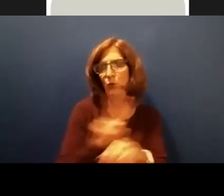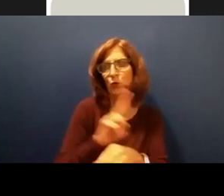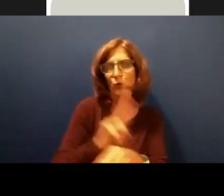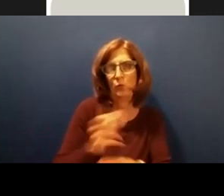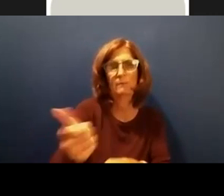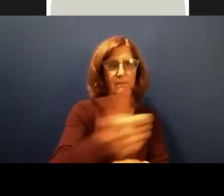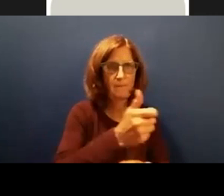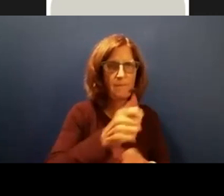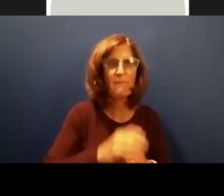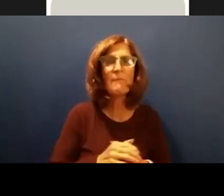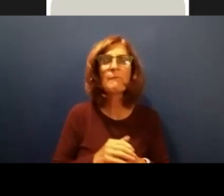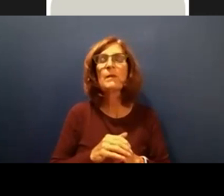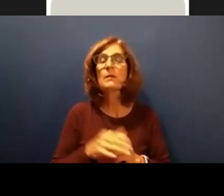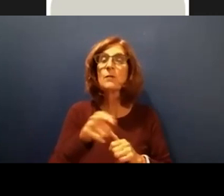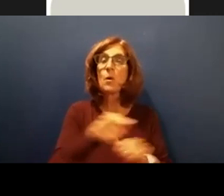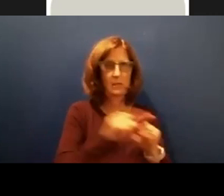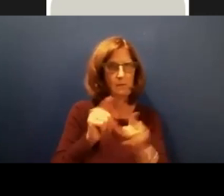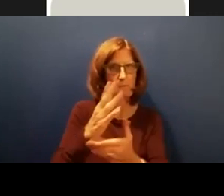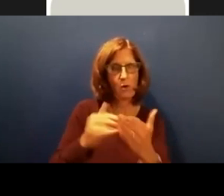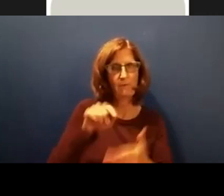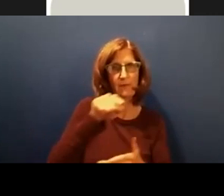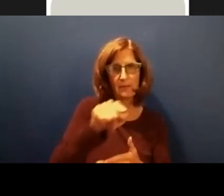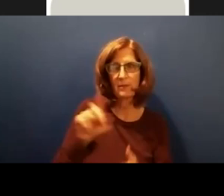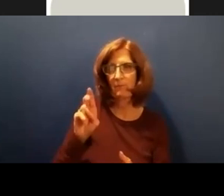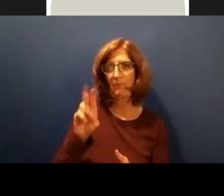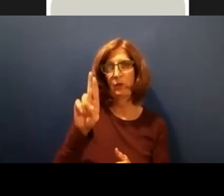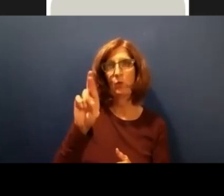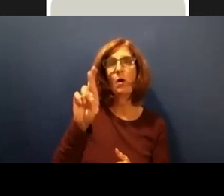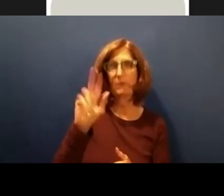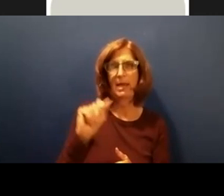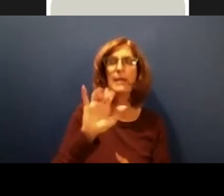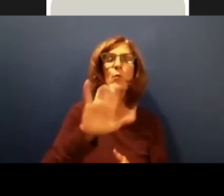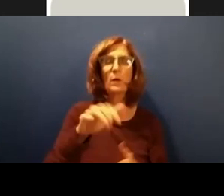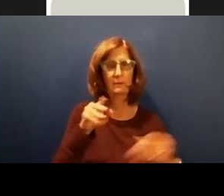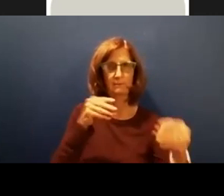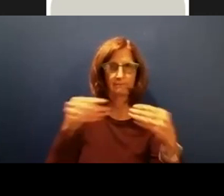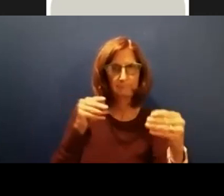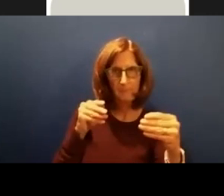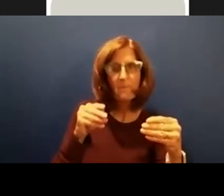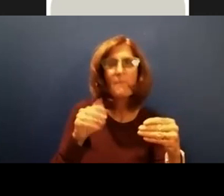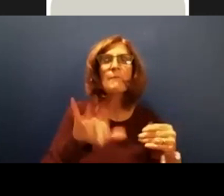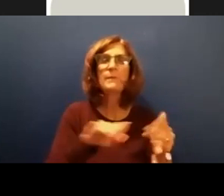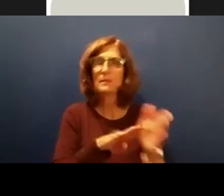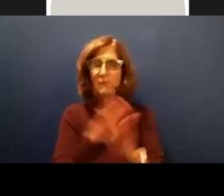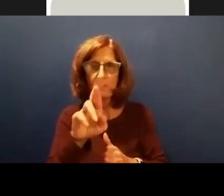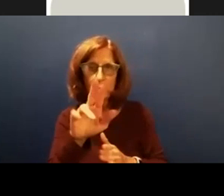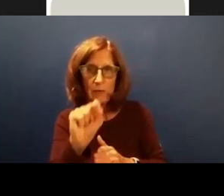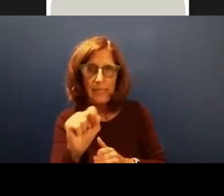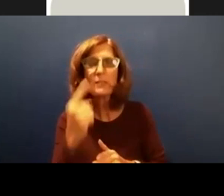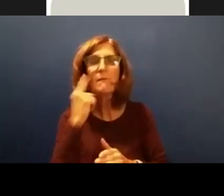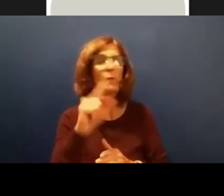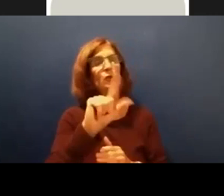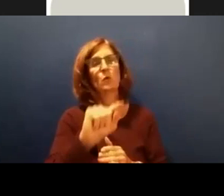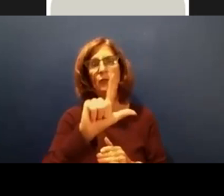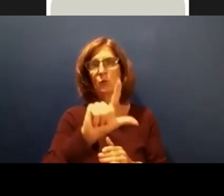As part of this proposal, the URA will amend the development agreement to extend development rights through 2026